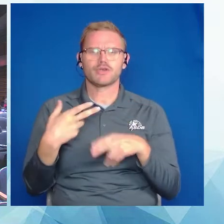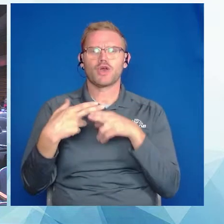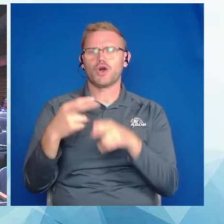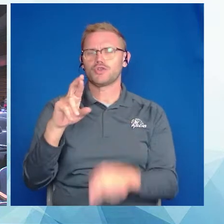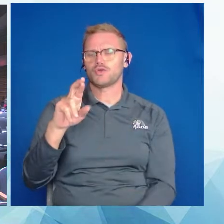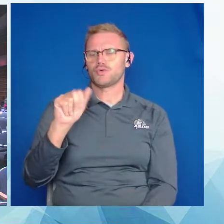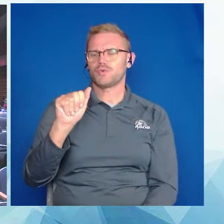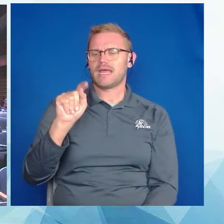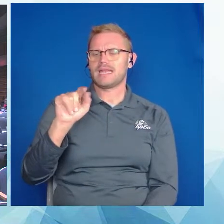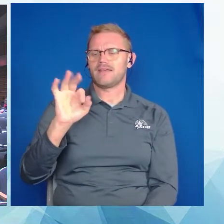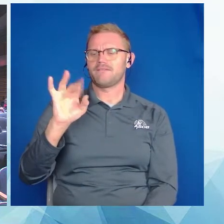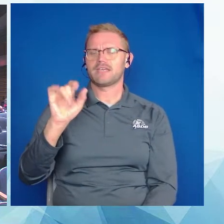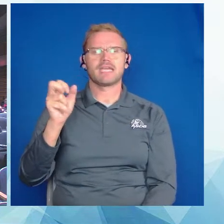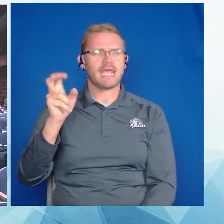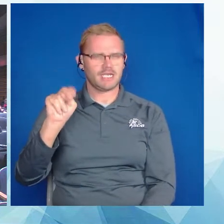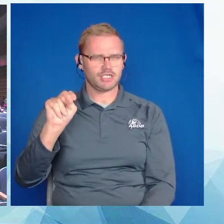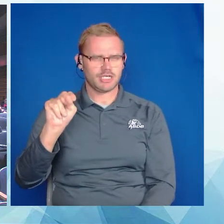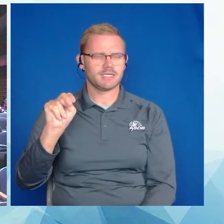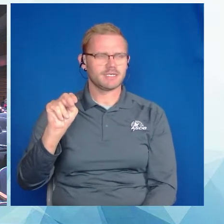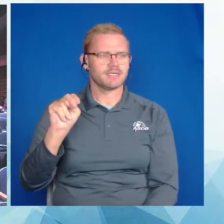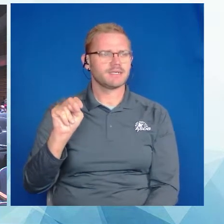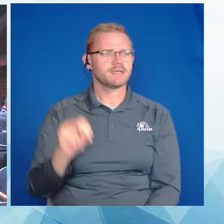ratification of that.